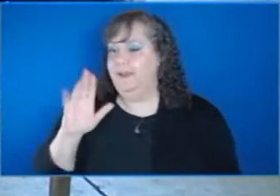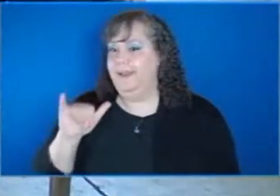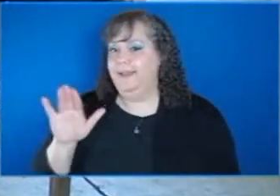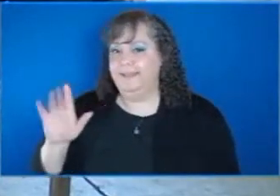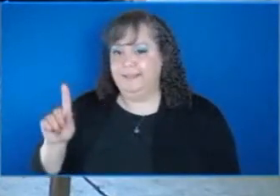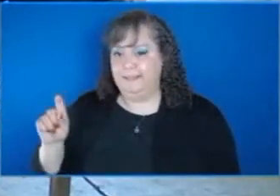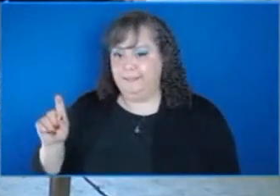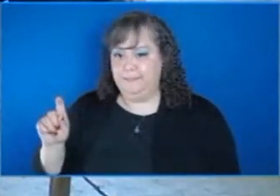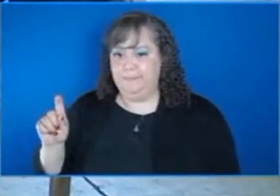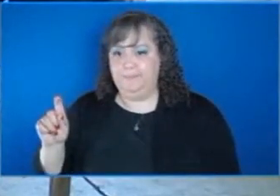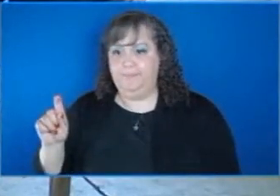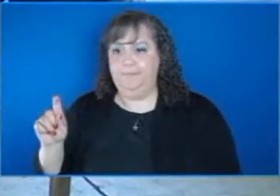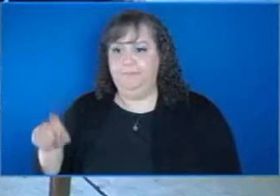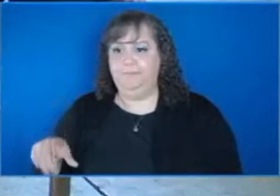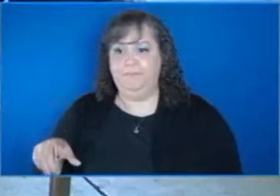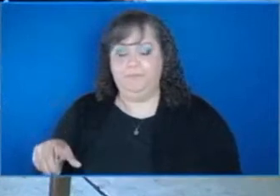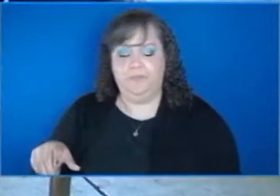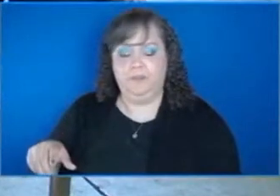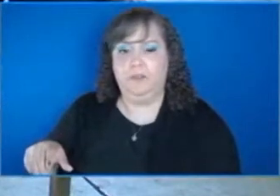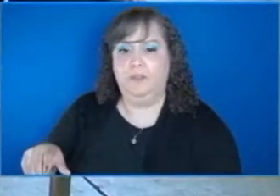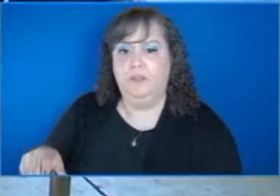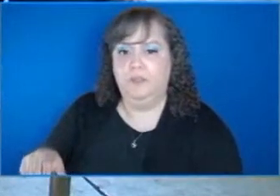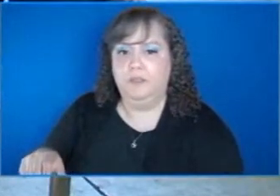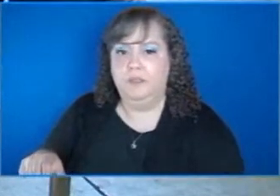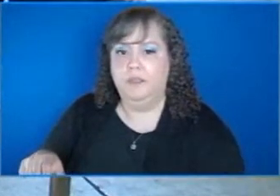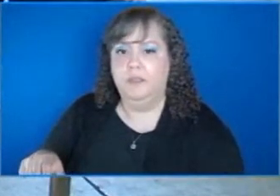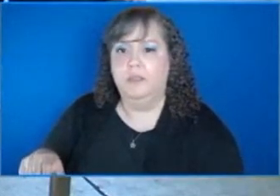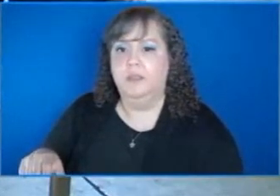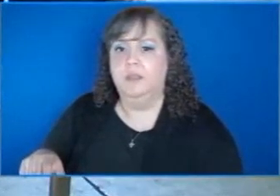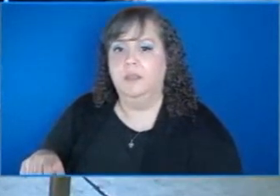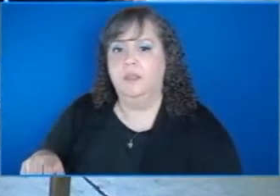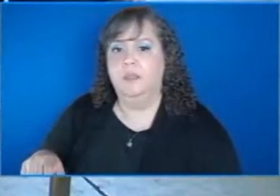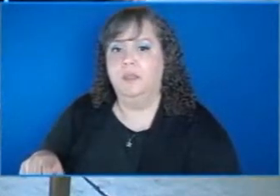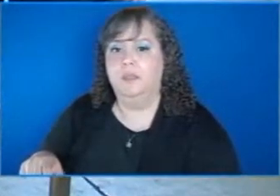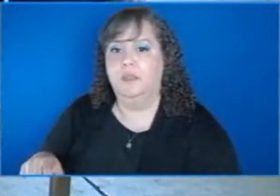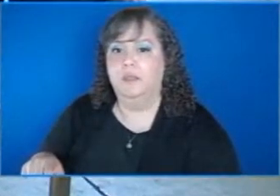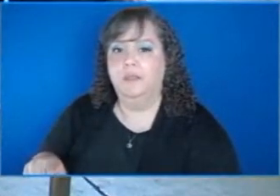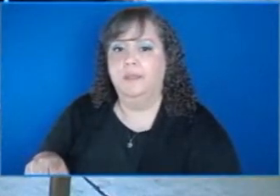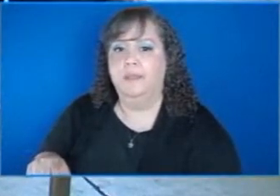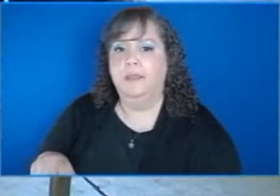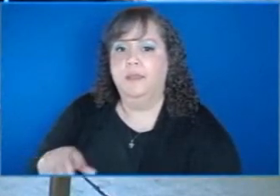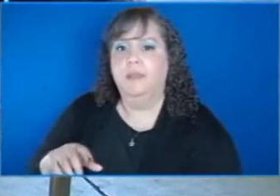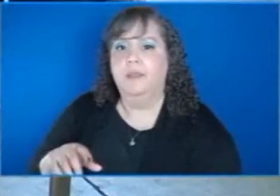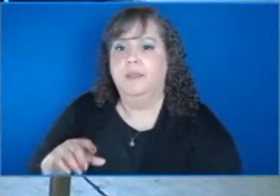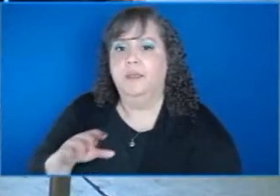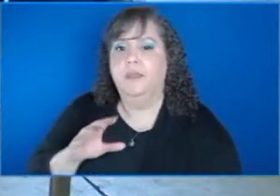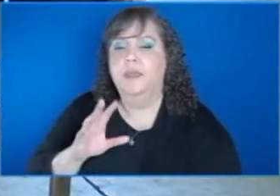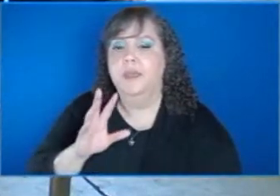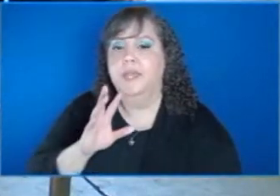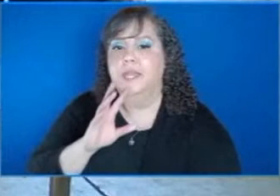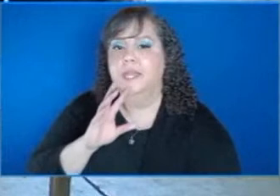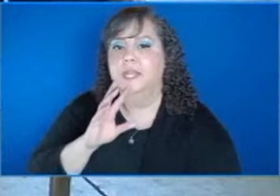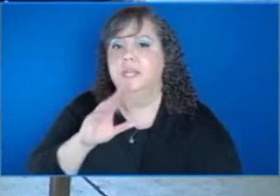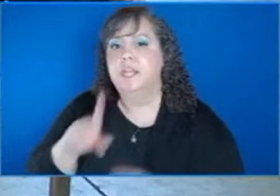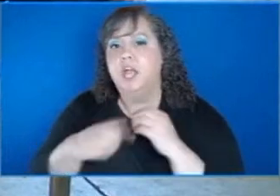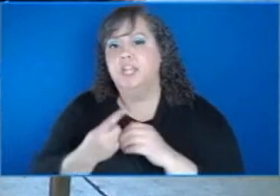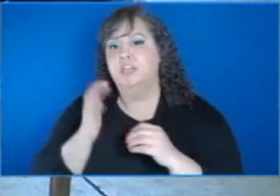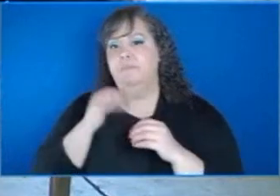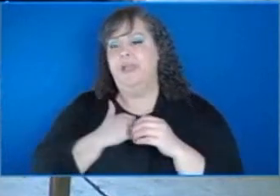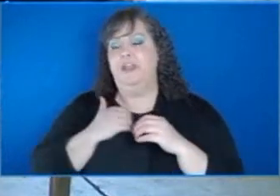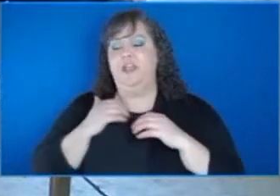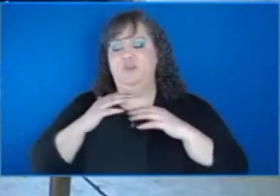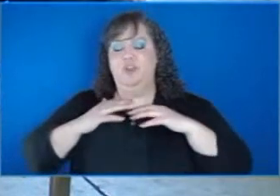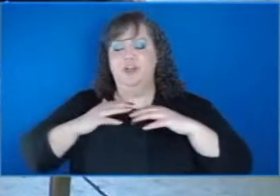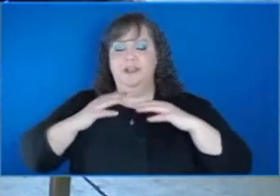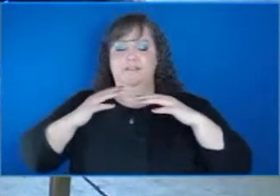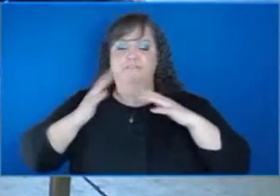talking about our little asteroid here, our little football stadium full of rocks. James Taylor on YouTube wants to know, do you know